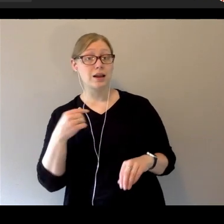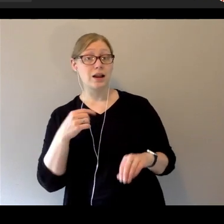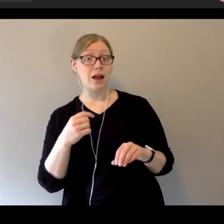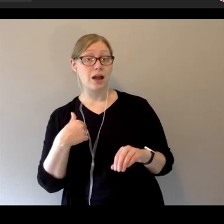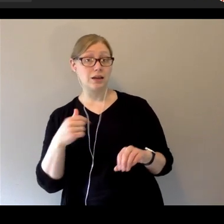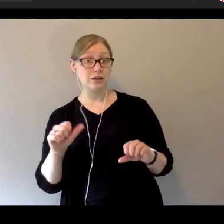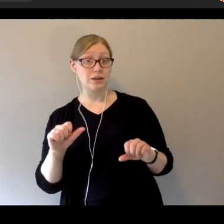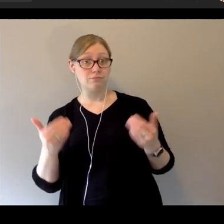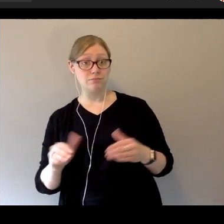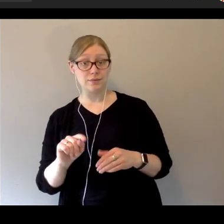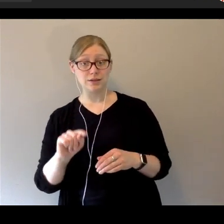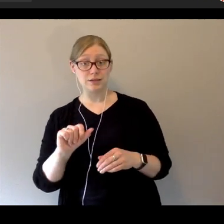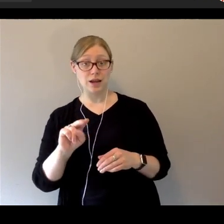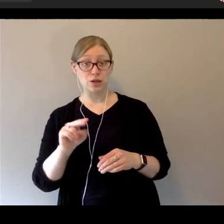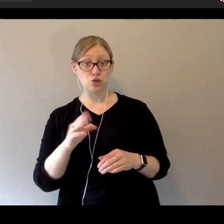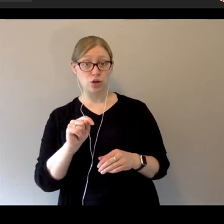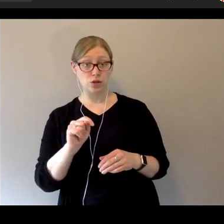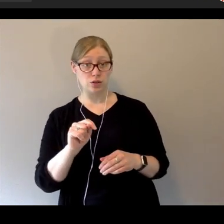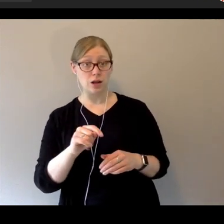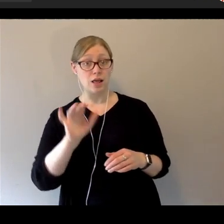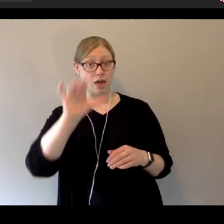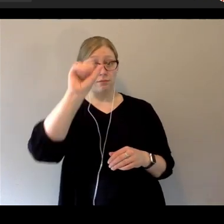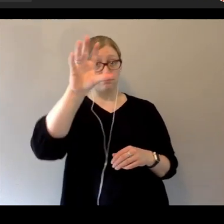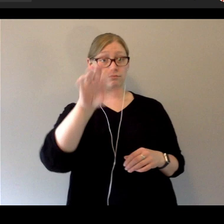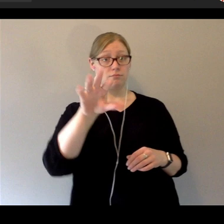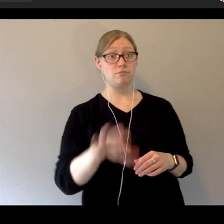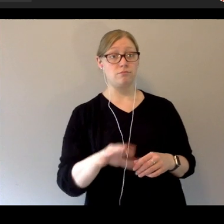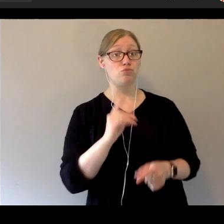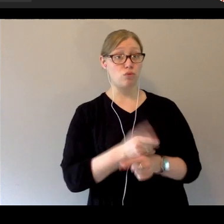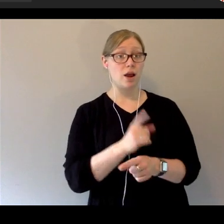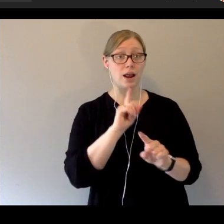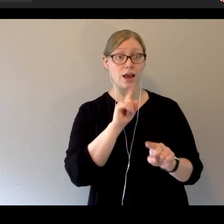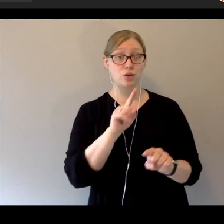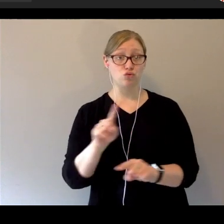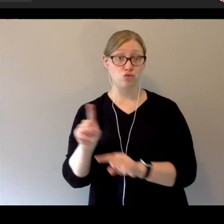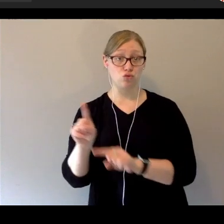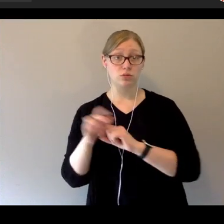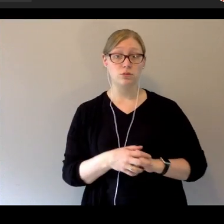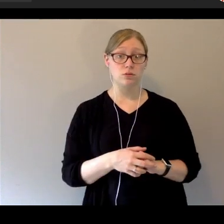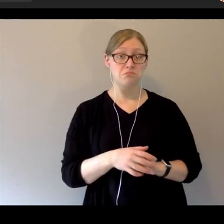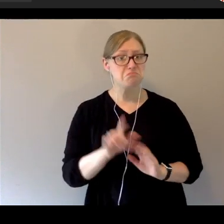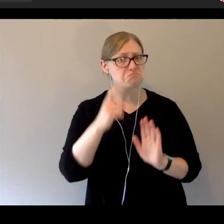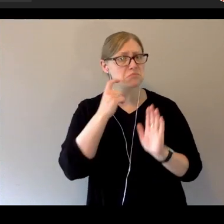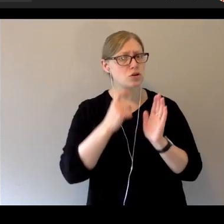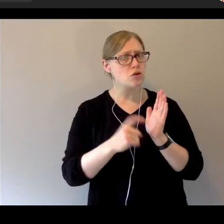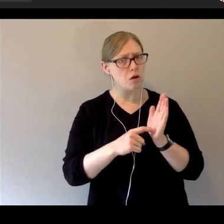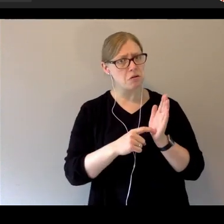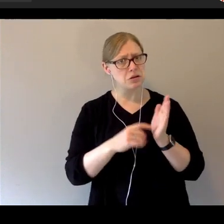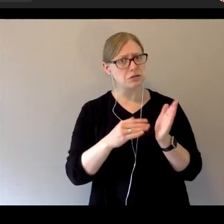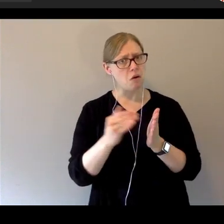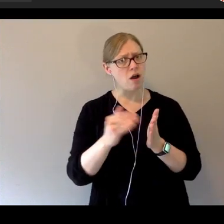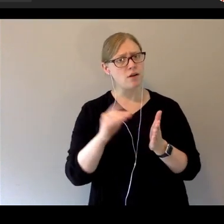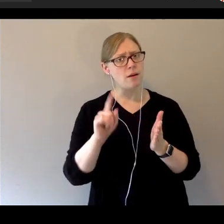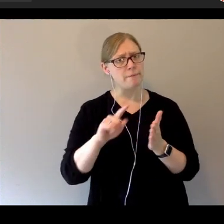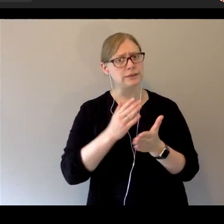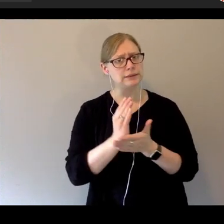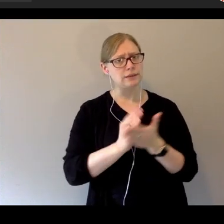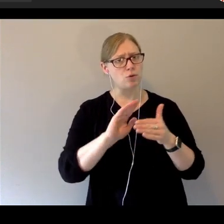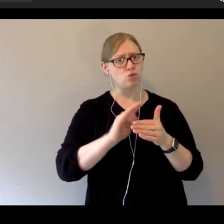degrees. And so that would give me those are the correct answers. So notice that you're going to have to do some rounding